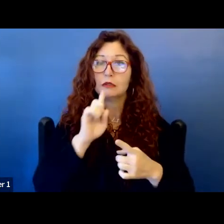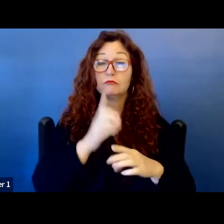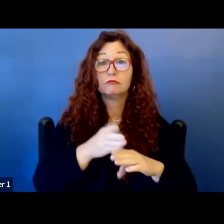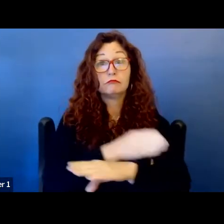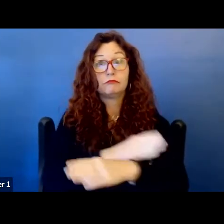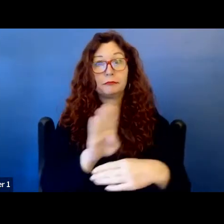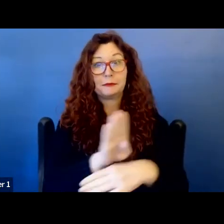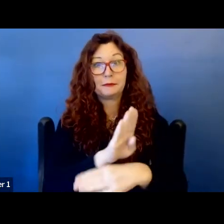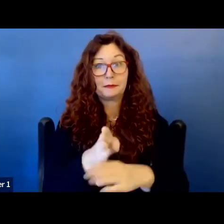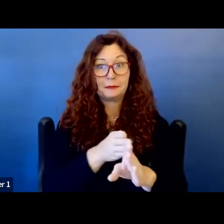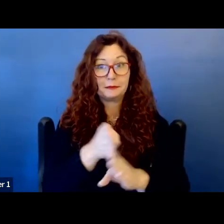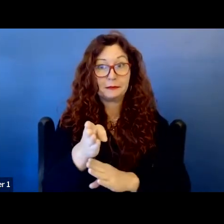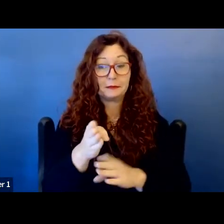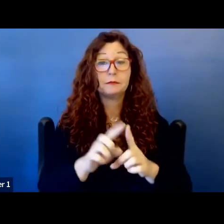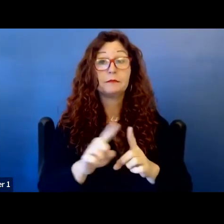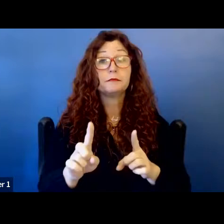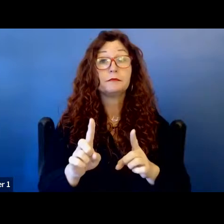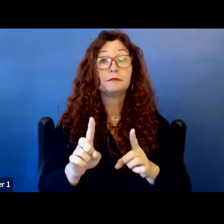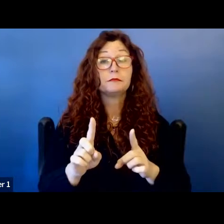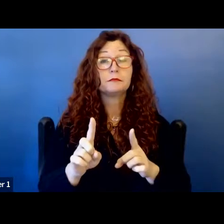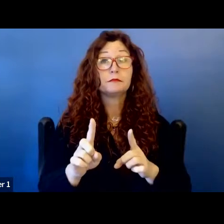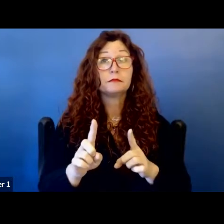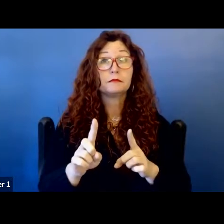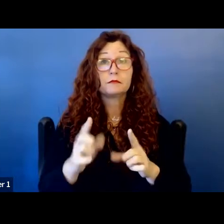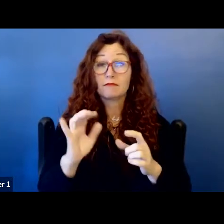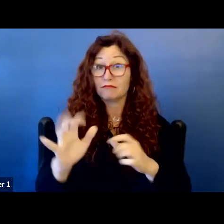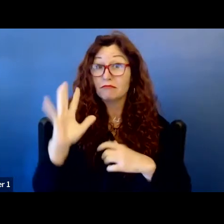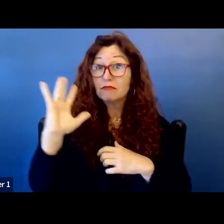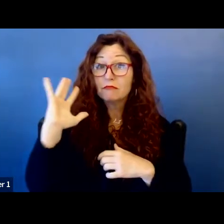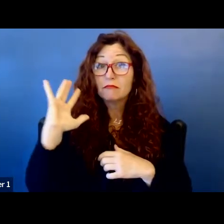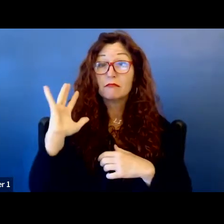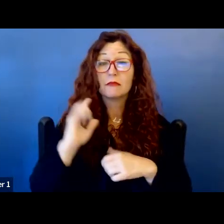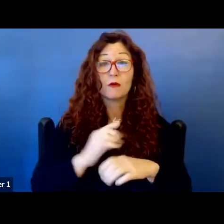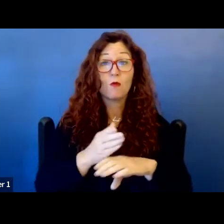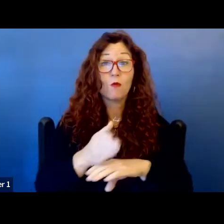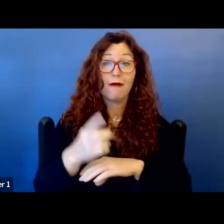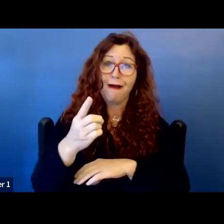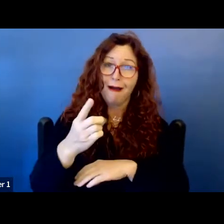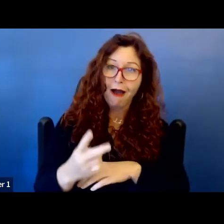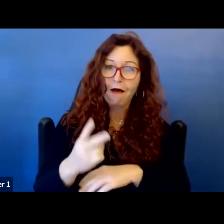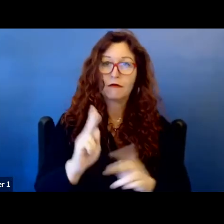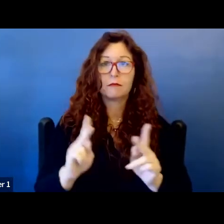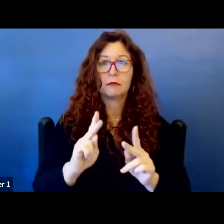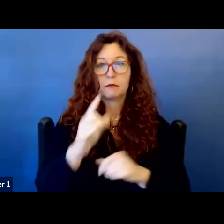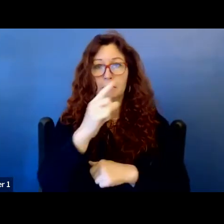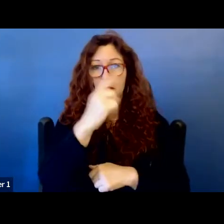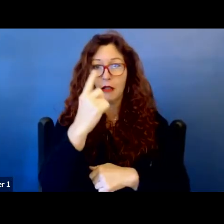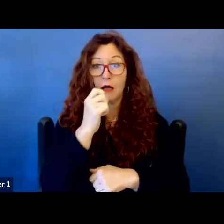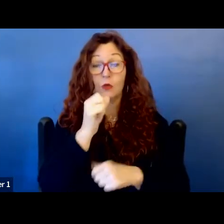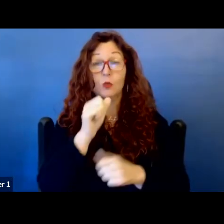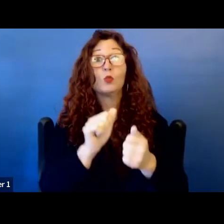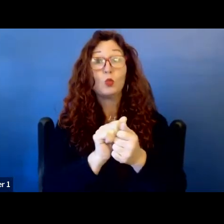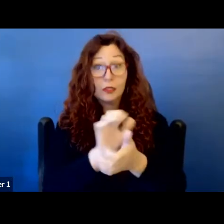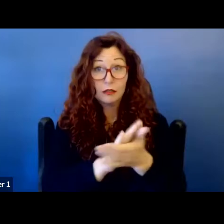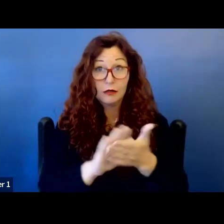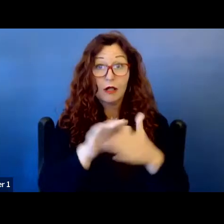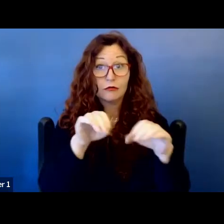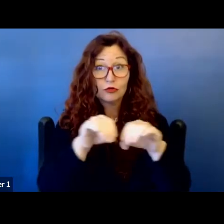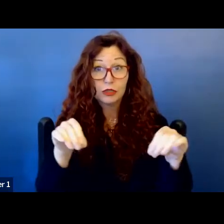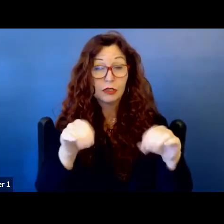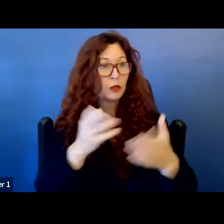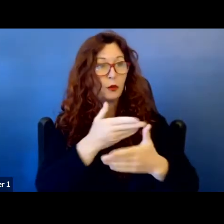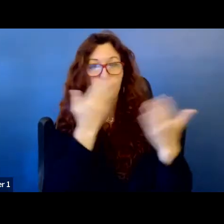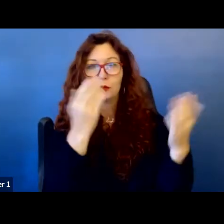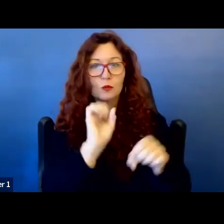the crisis manifested is more than half of black workers with degrees either unemployed or underemployed in the last couple of